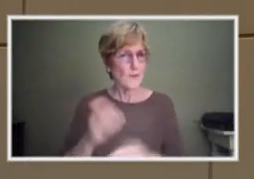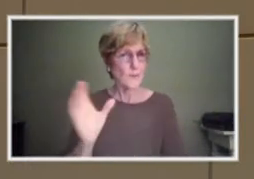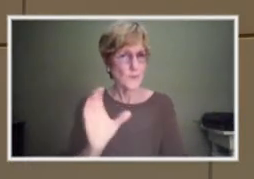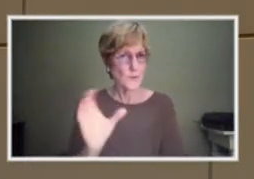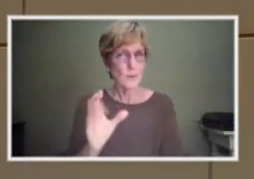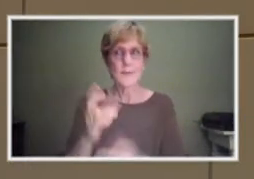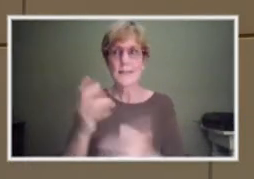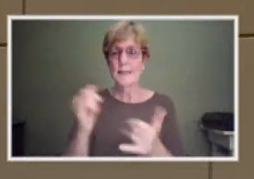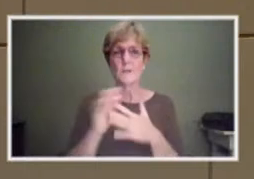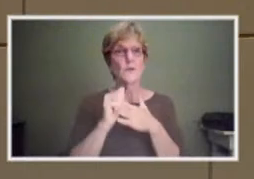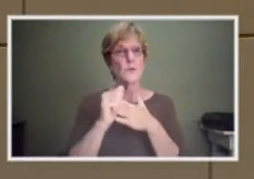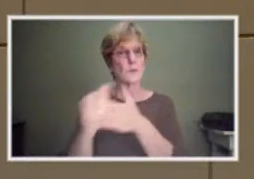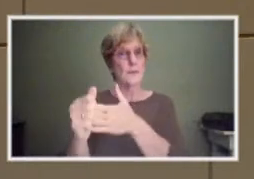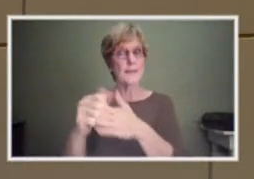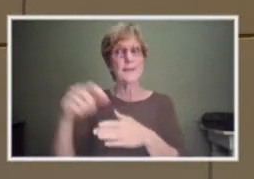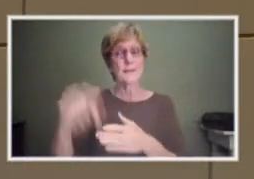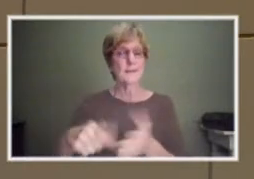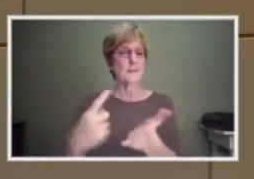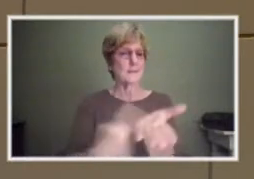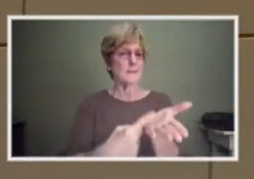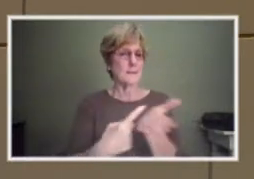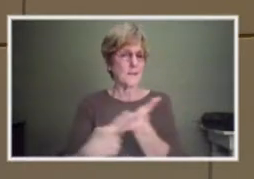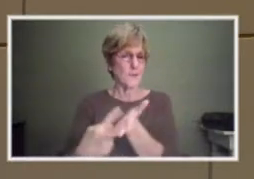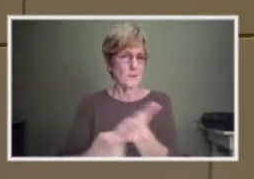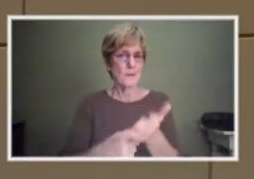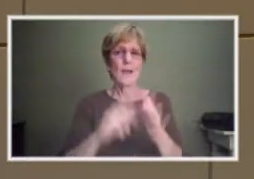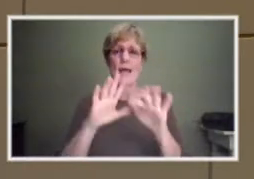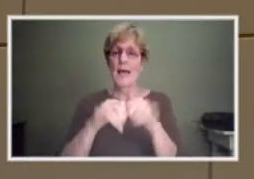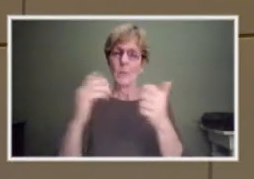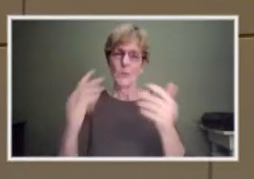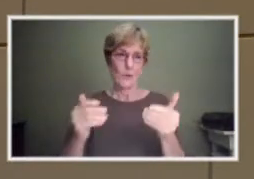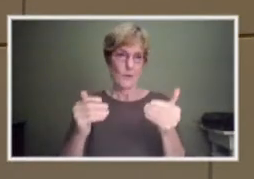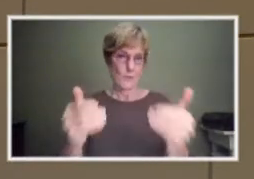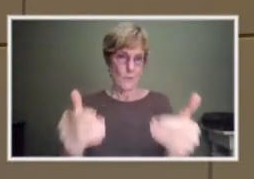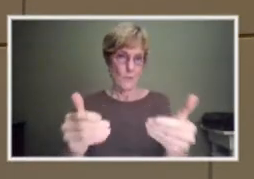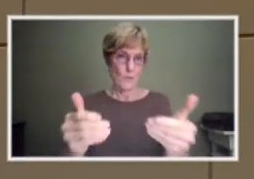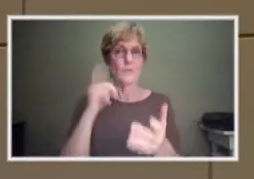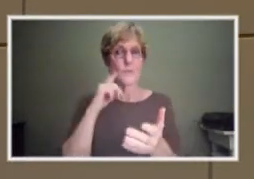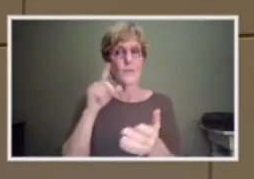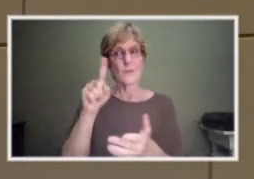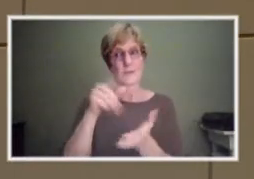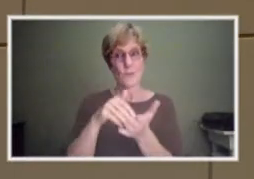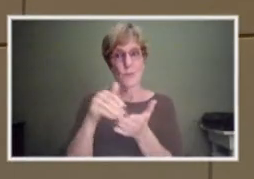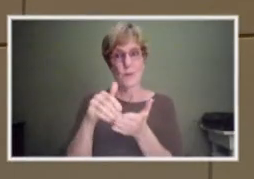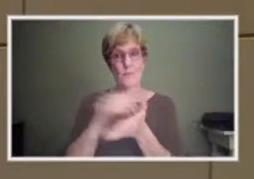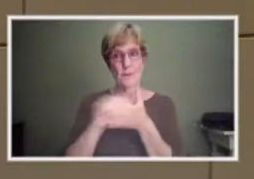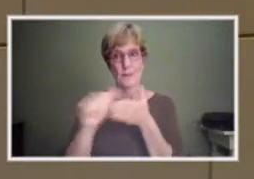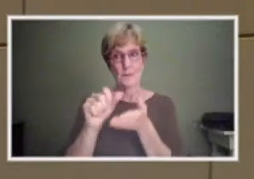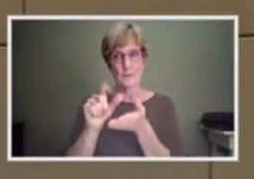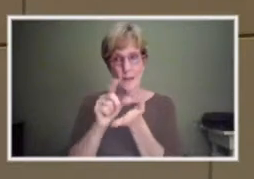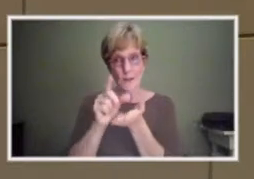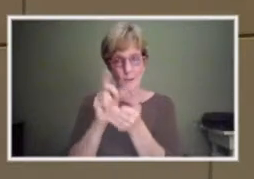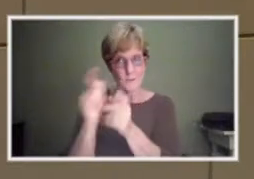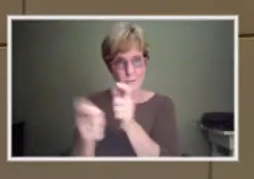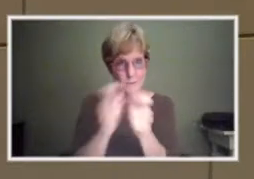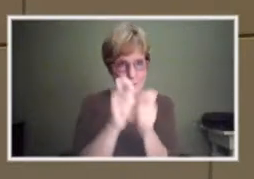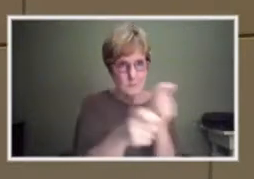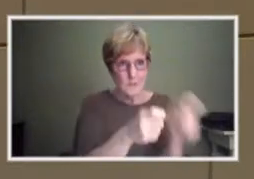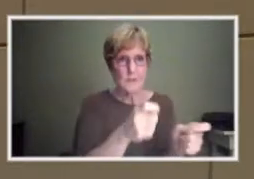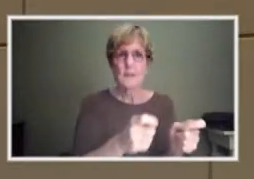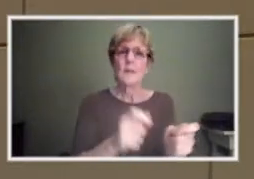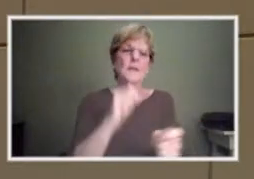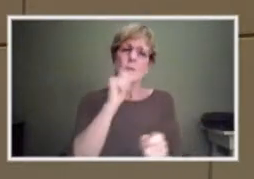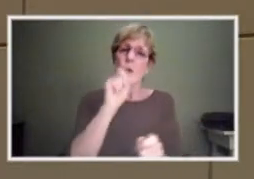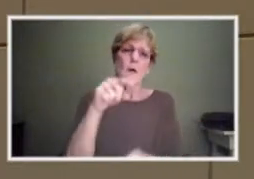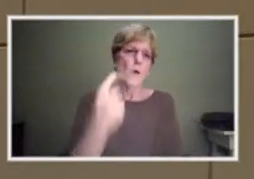lead this discussion as far as how we move forward in dispersing this $1 million and understanding the $1 million is not just for